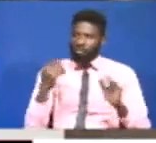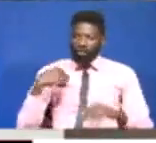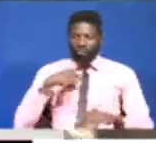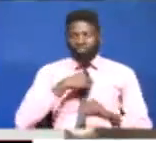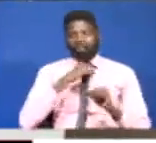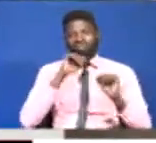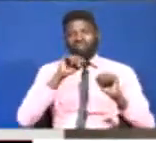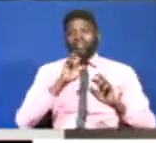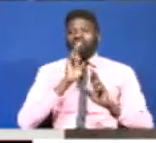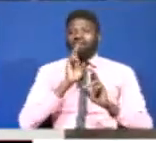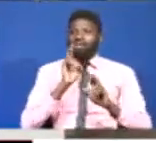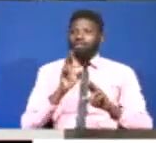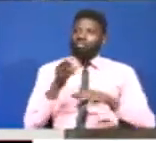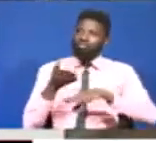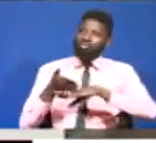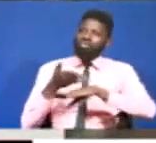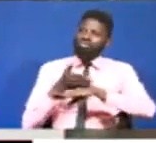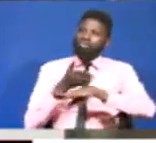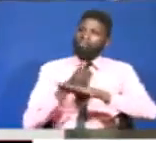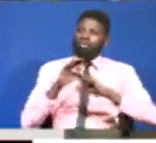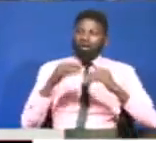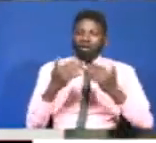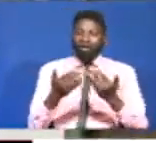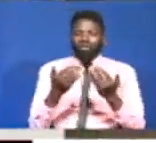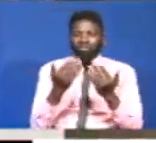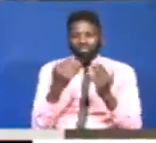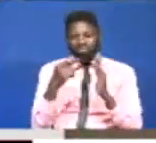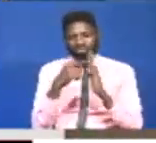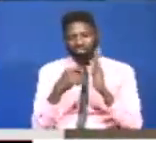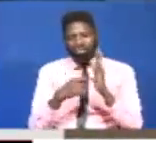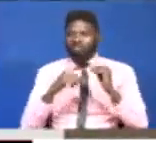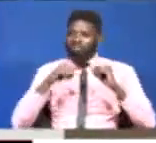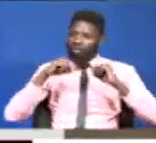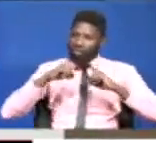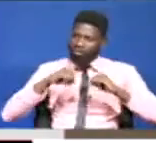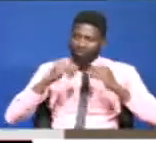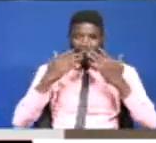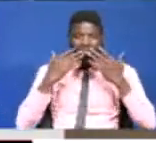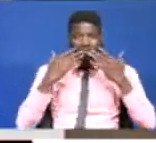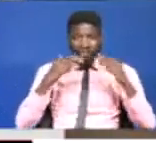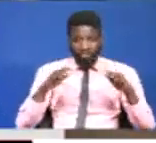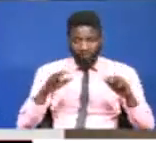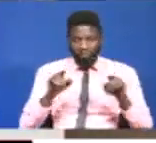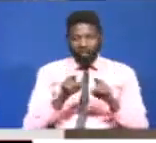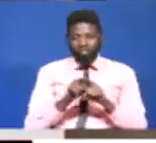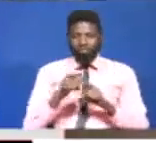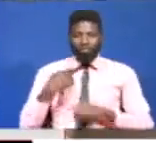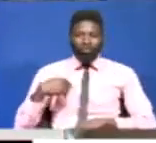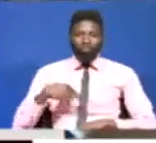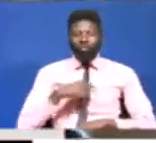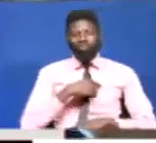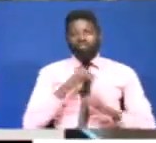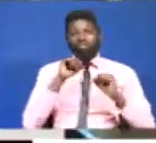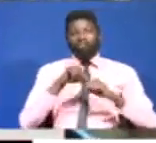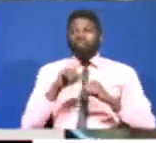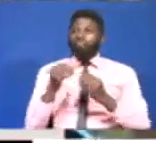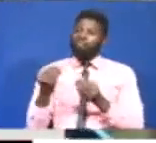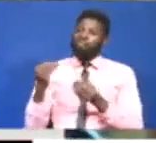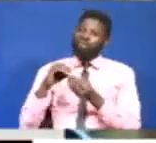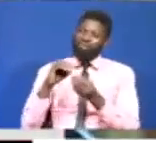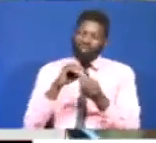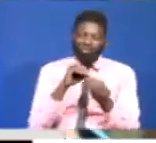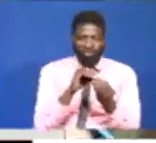the items that have been agreed upon here, and then engage into some of the more medium-term